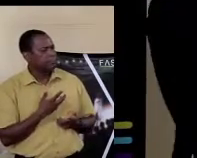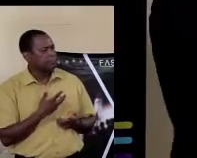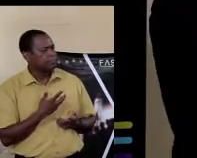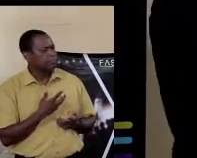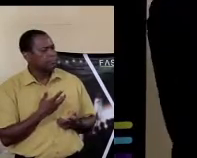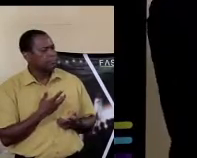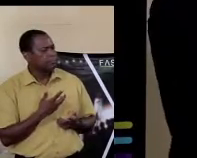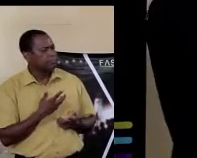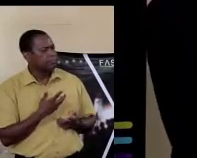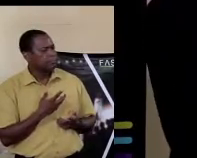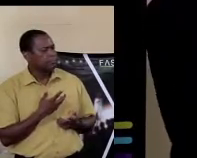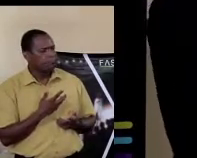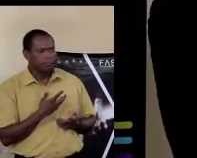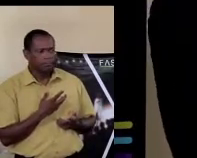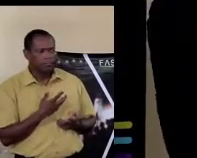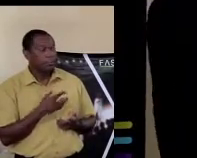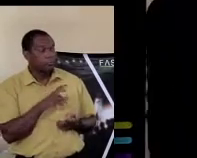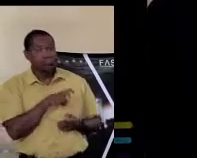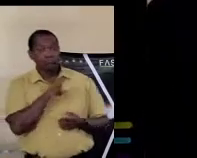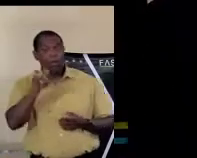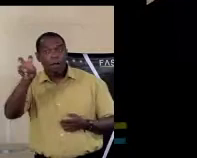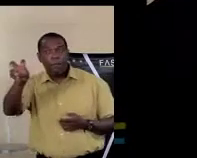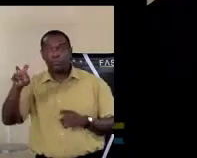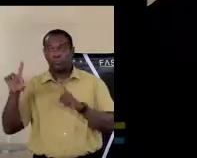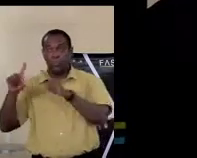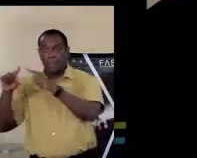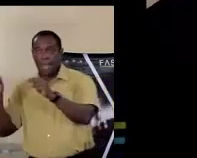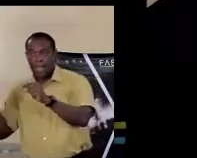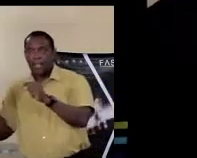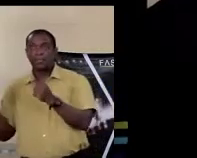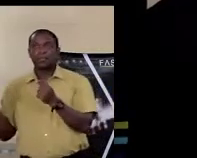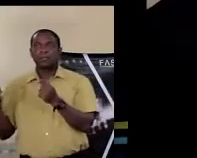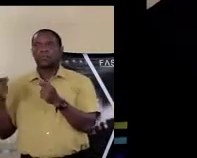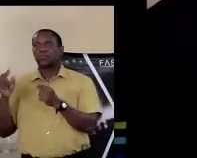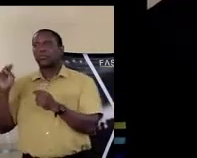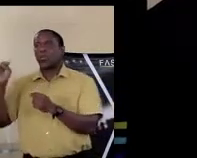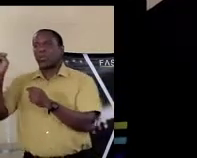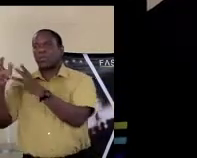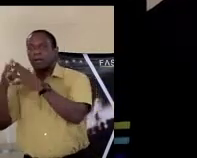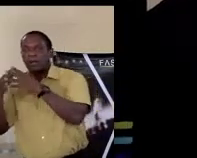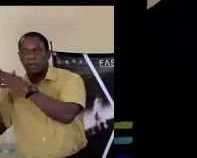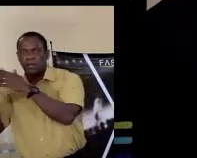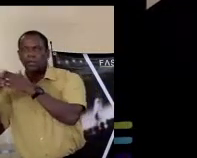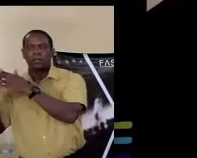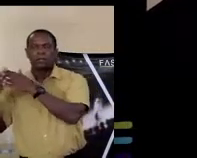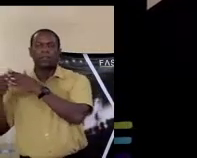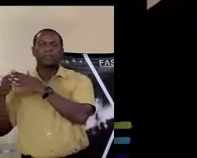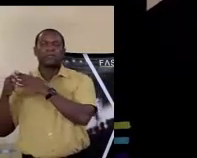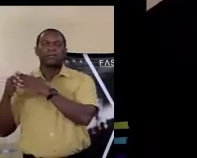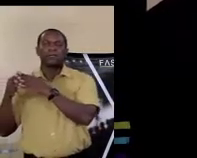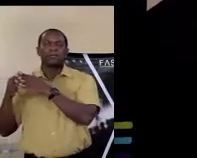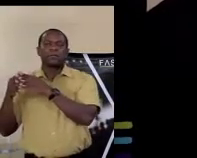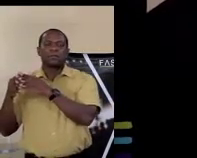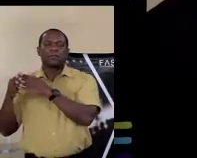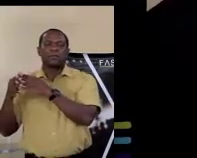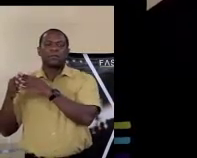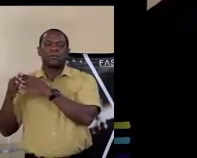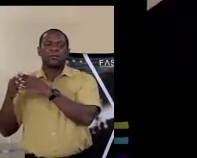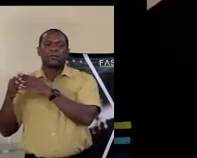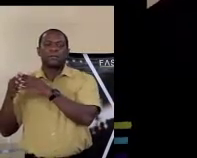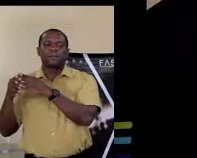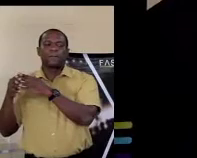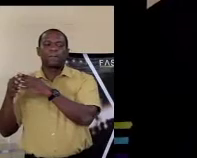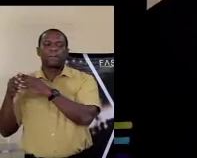what actually in your travels to Tokyo, your travels to North America, Richard, you know, just give them that assurance